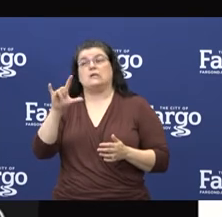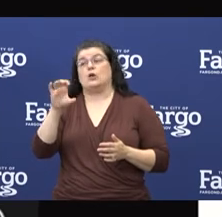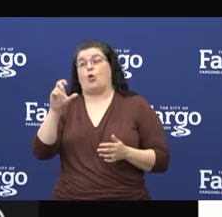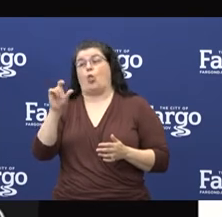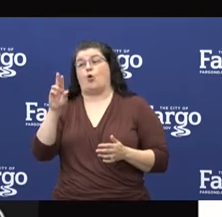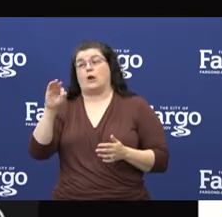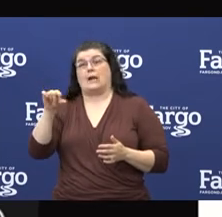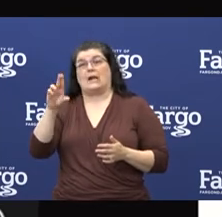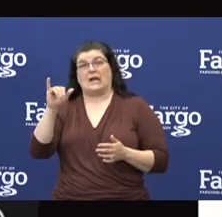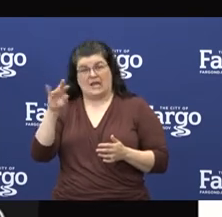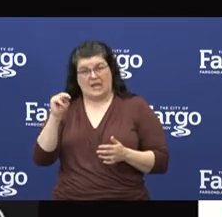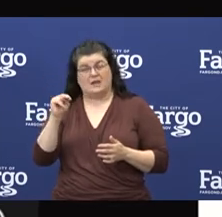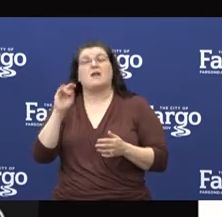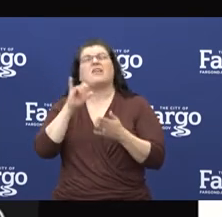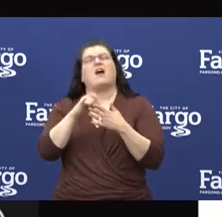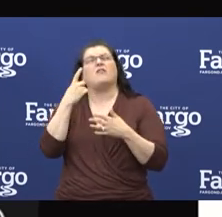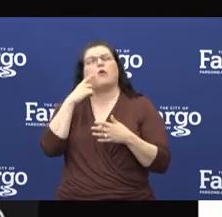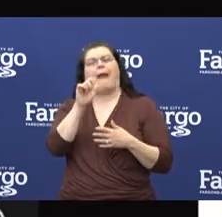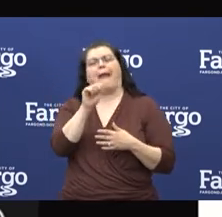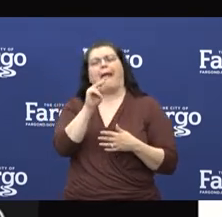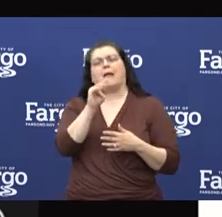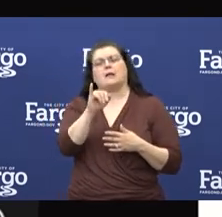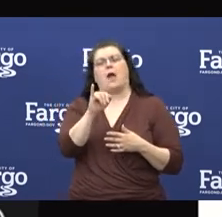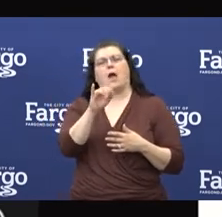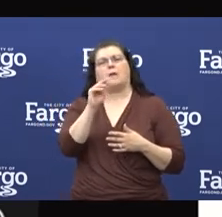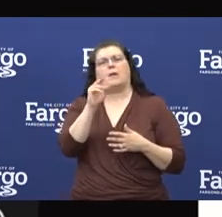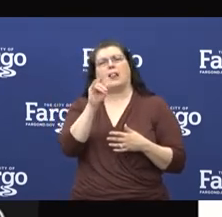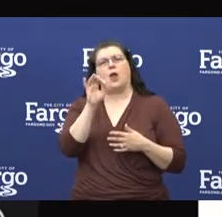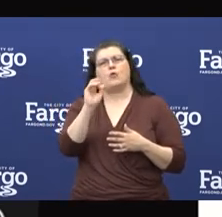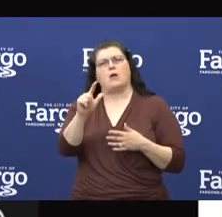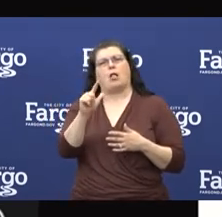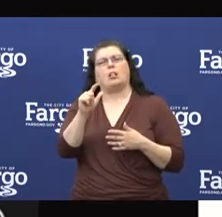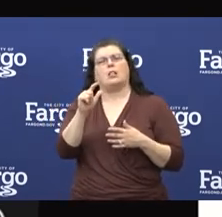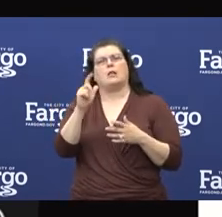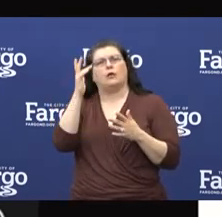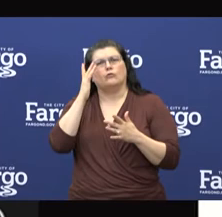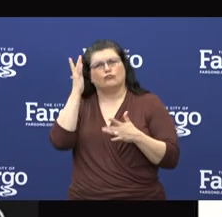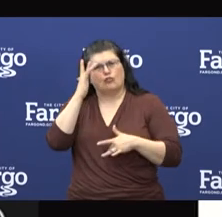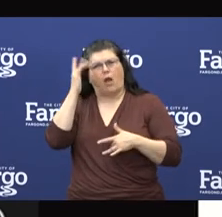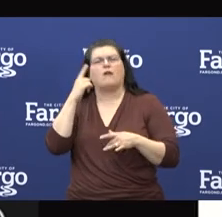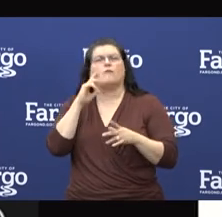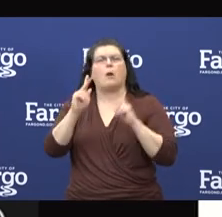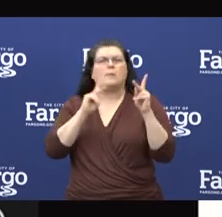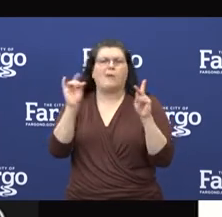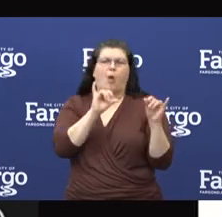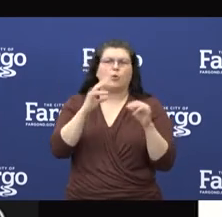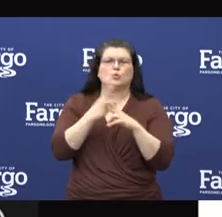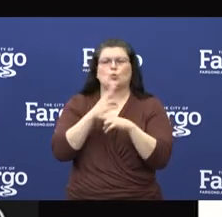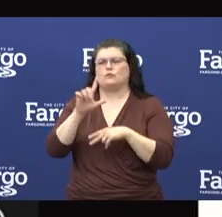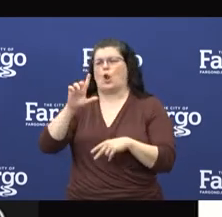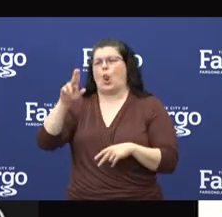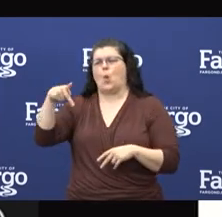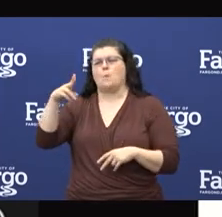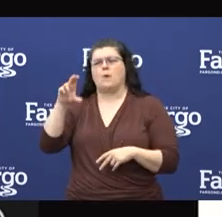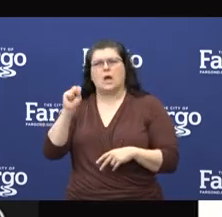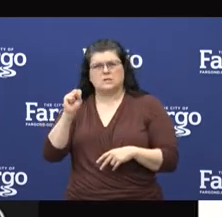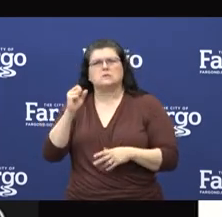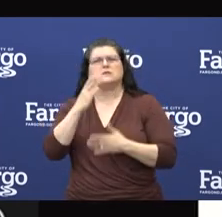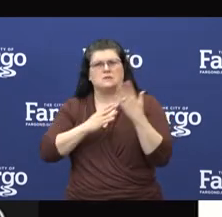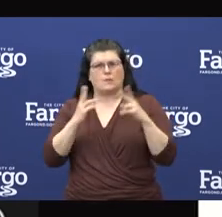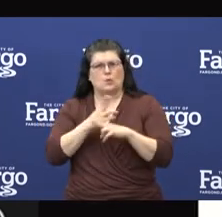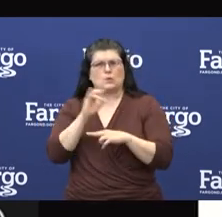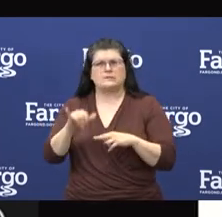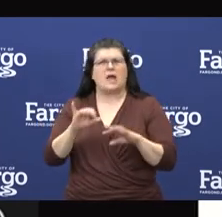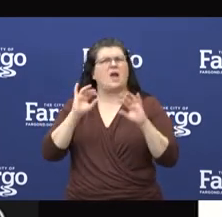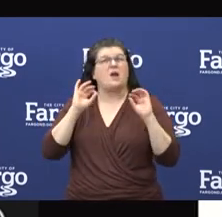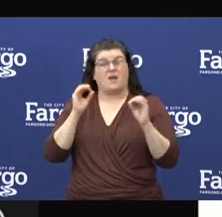is an anti-malarial drug that's used for other inflammatory conditions like lupus. There was a recent study that showed that there was